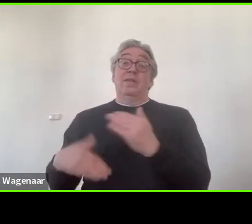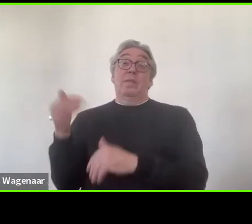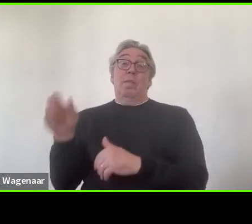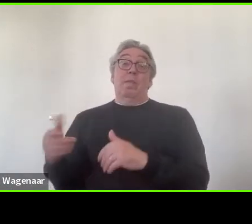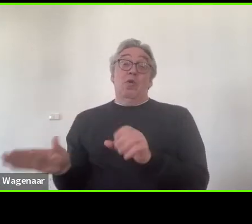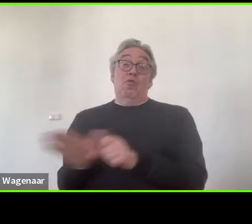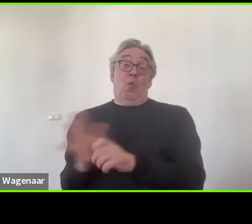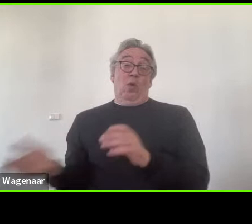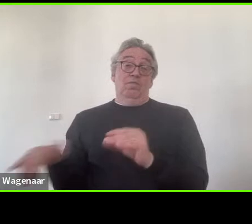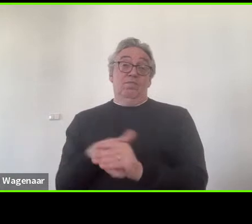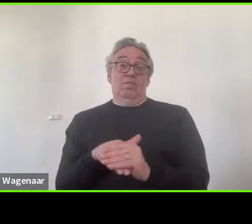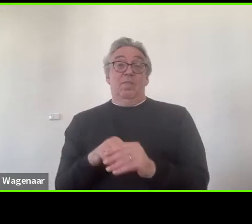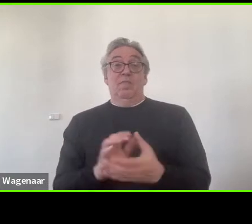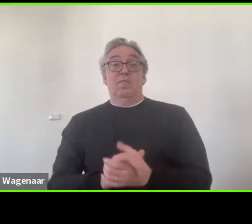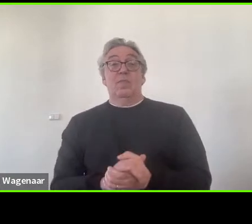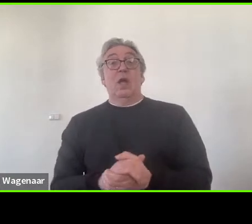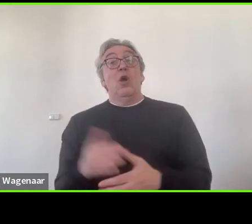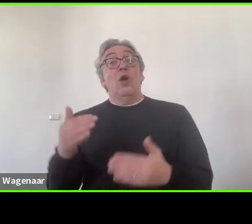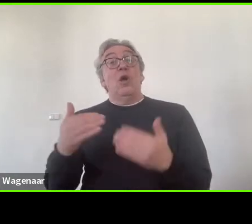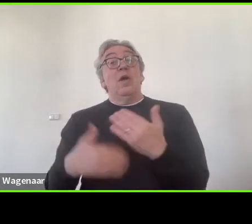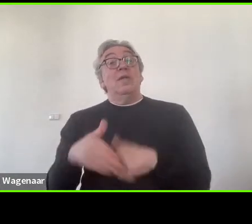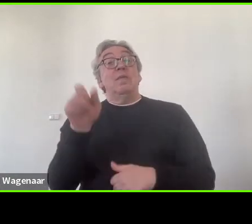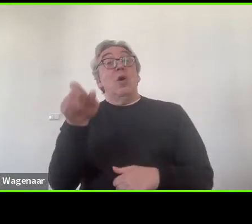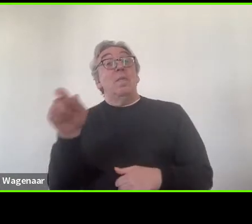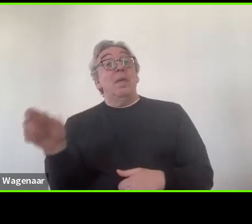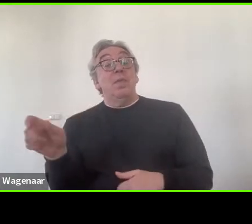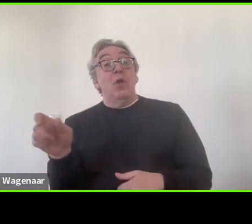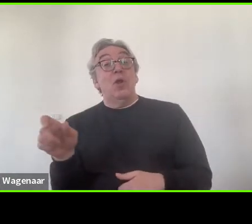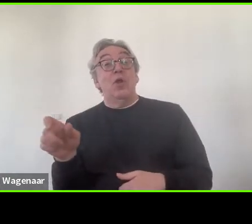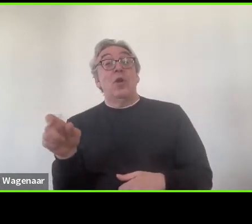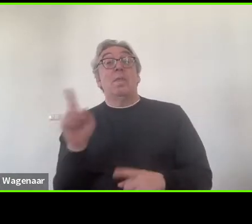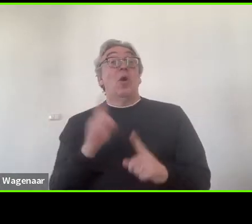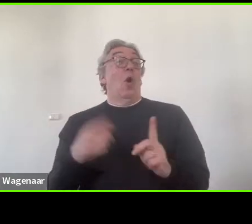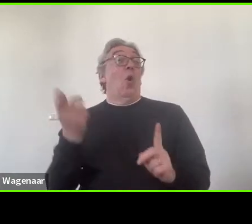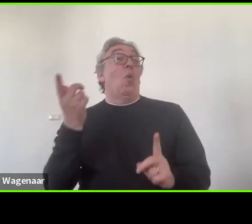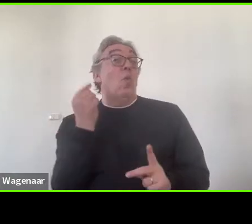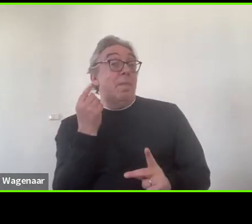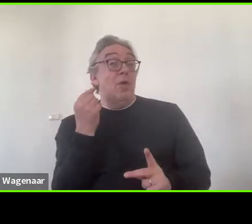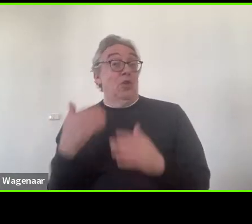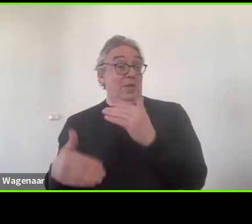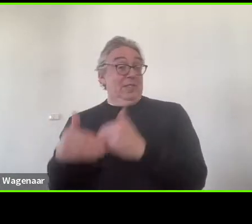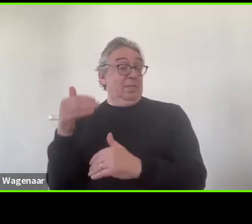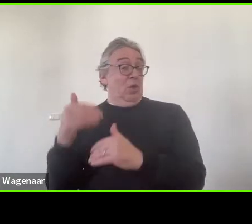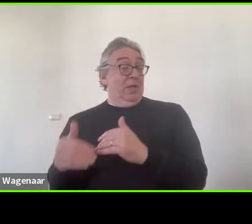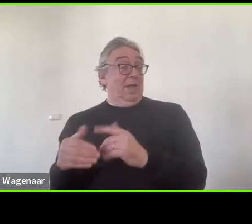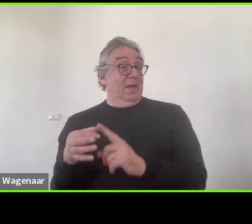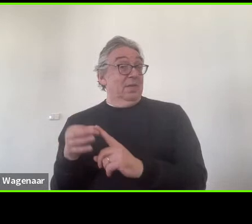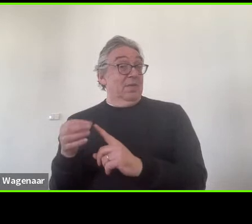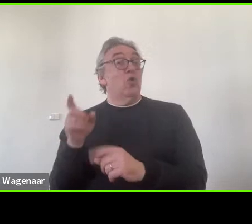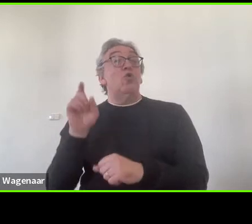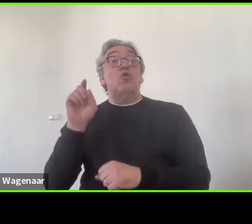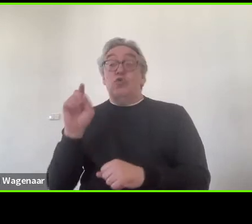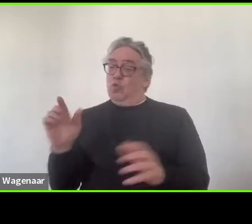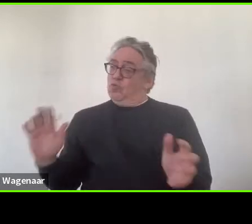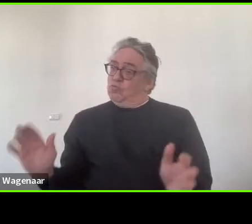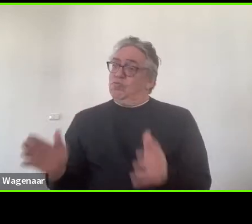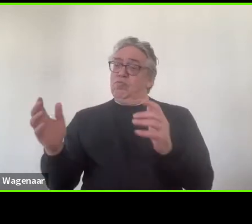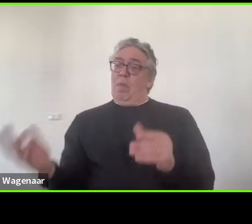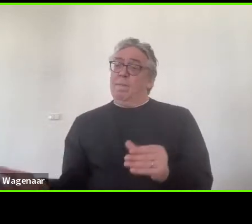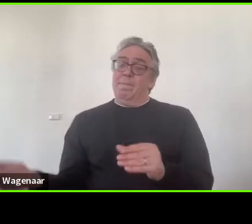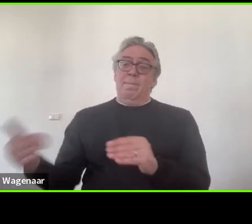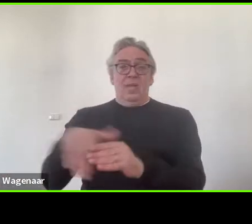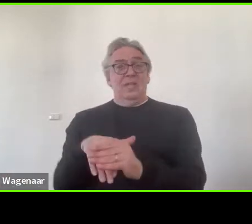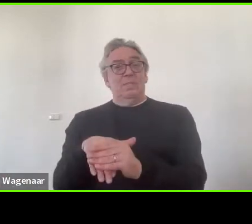Arrangements should be made to enable persons with disabilities and women with disabilities in particular to participate and have a